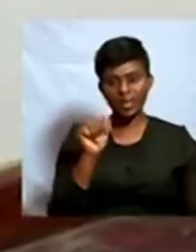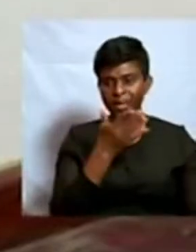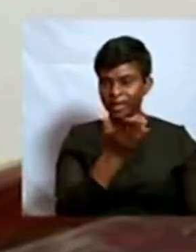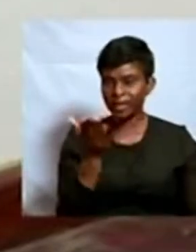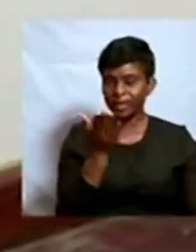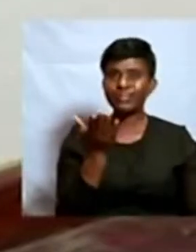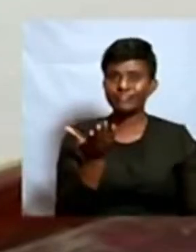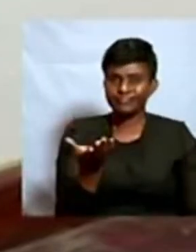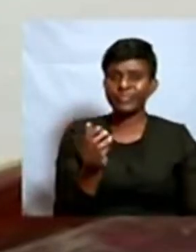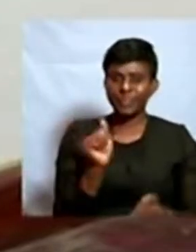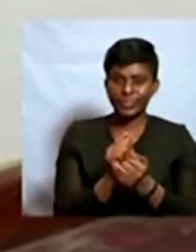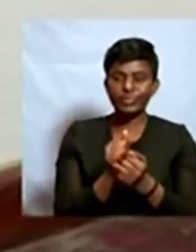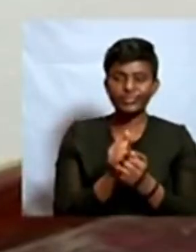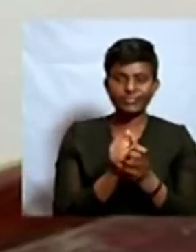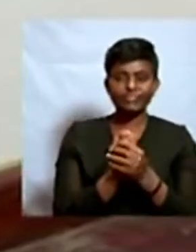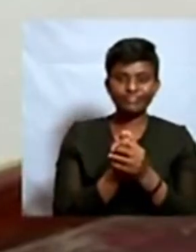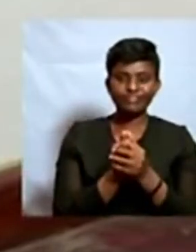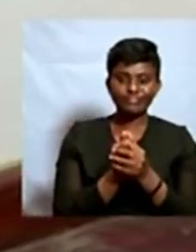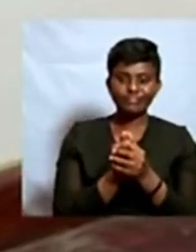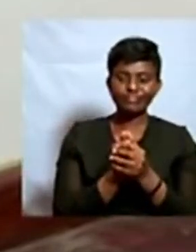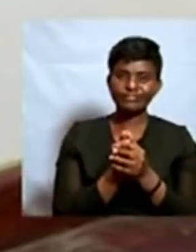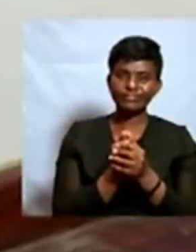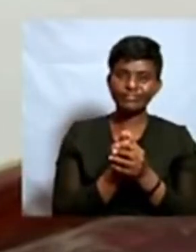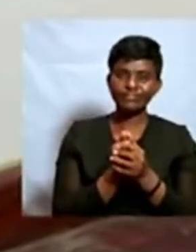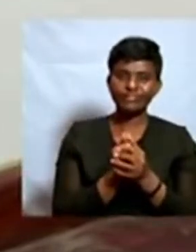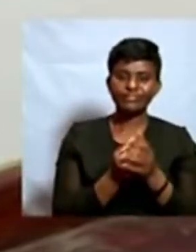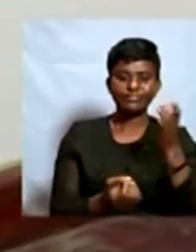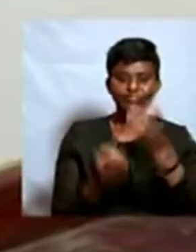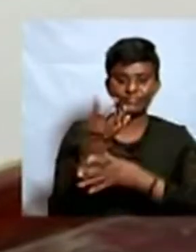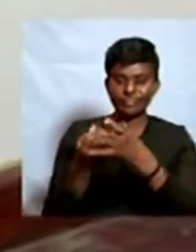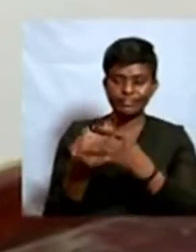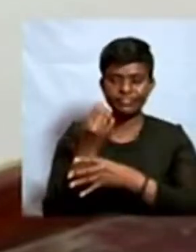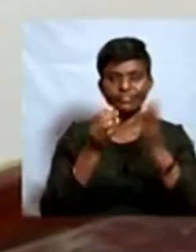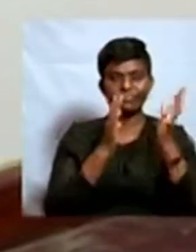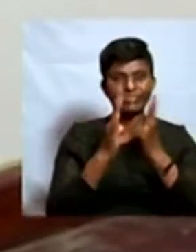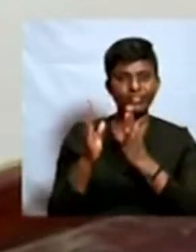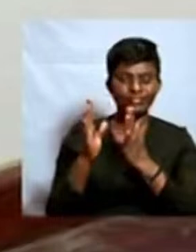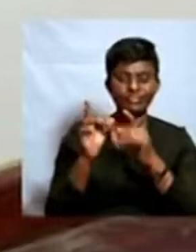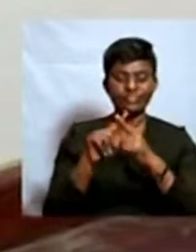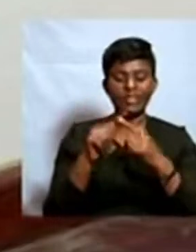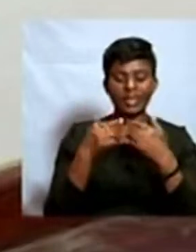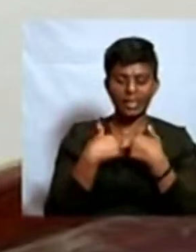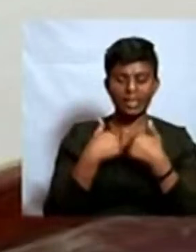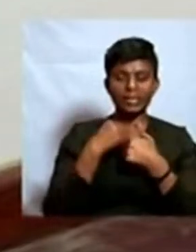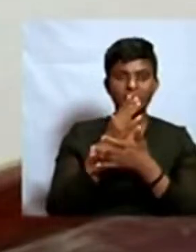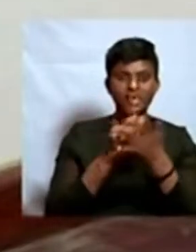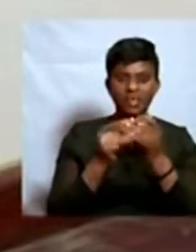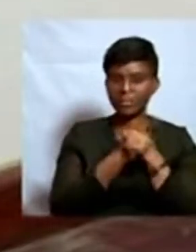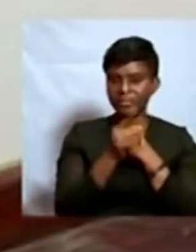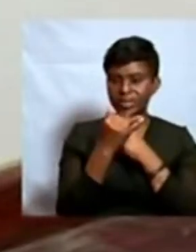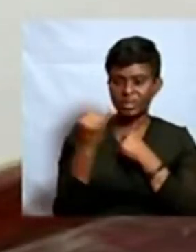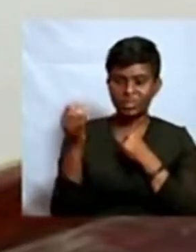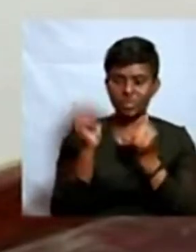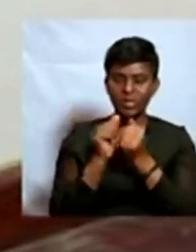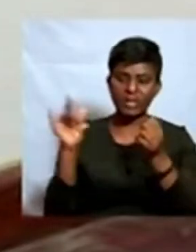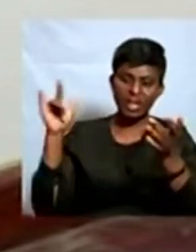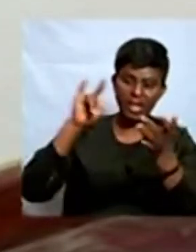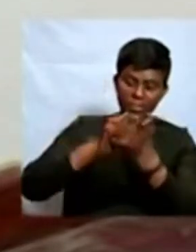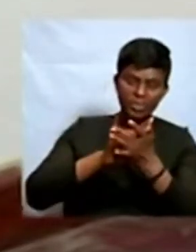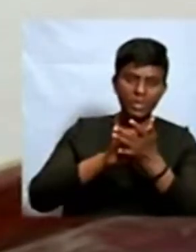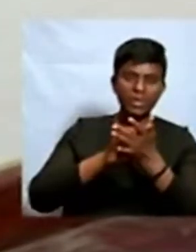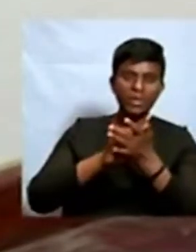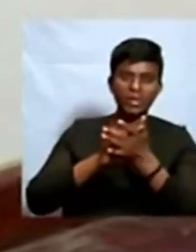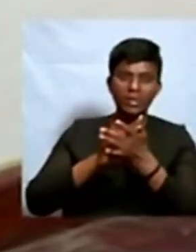in our growth plans, but there was some issues with the airport. The airport was